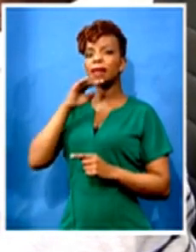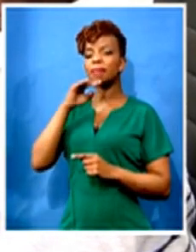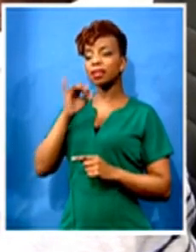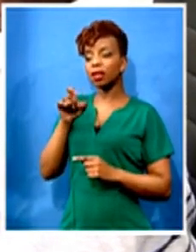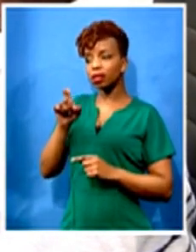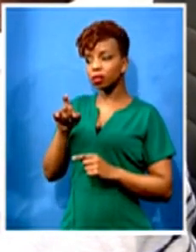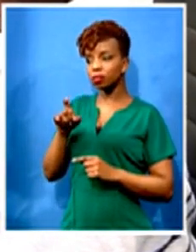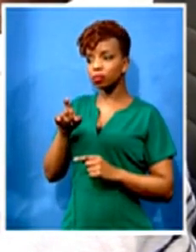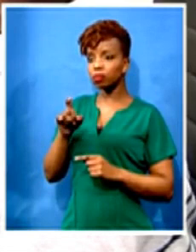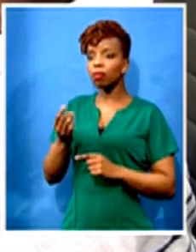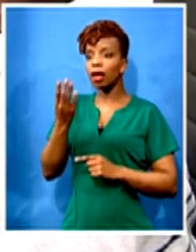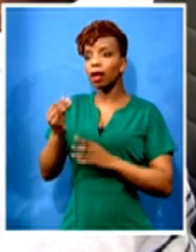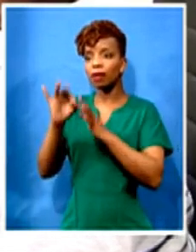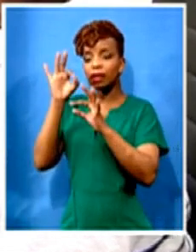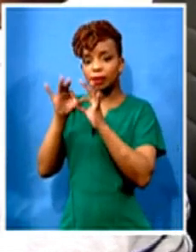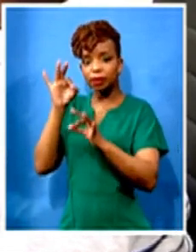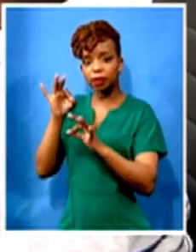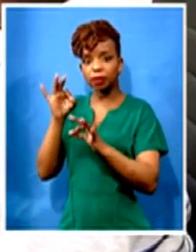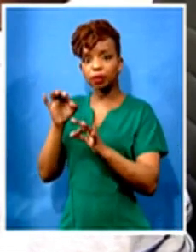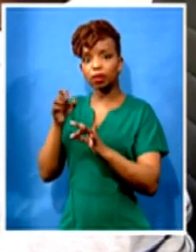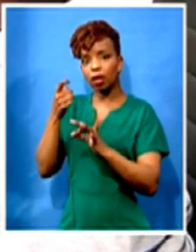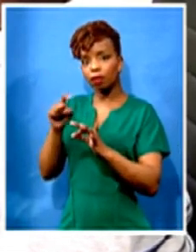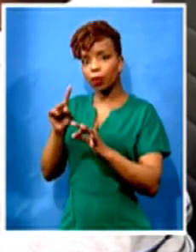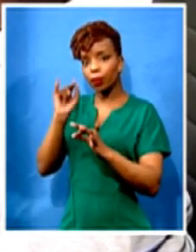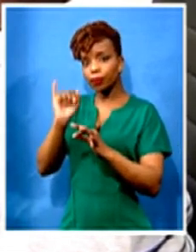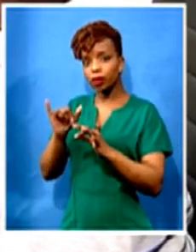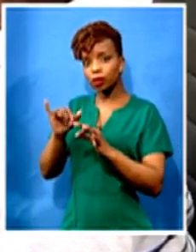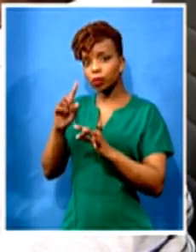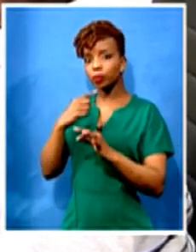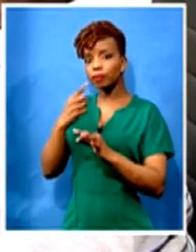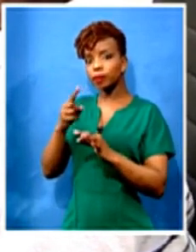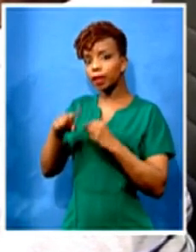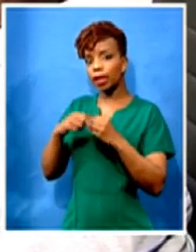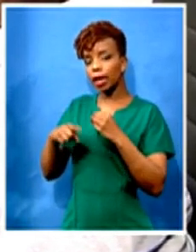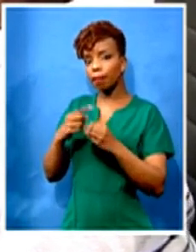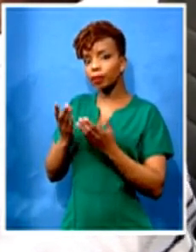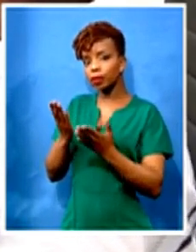the South African political arena. What do you have to say about the Zimbabwean government seemingly